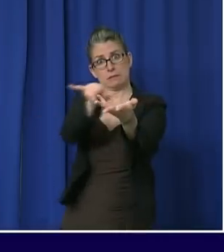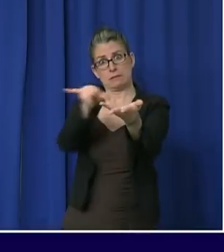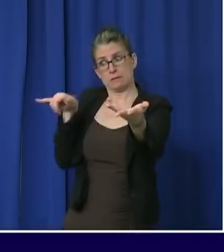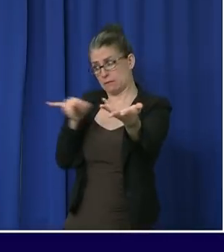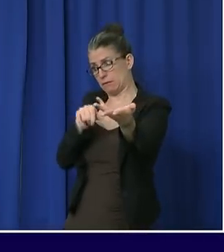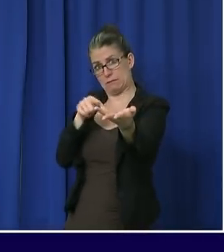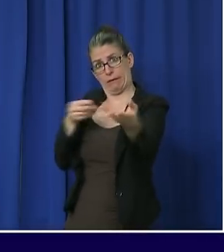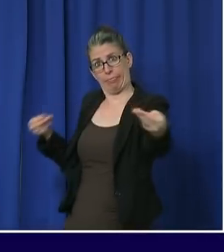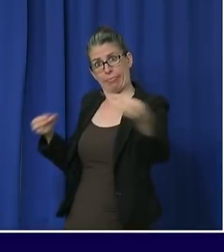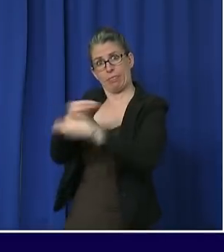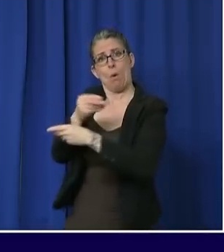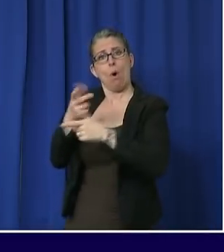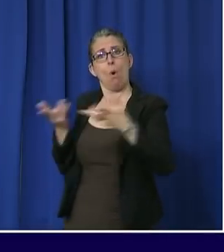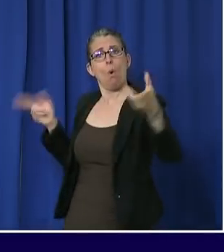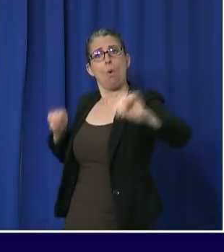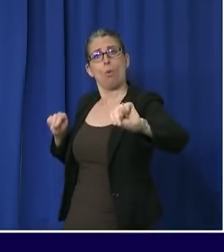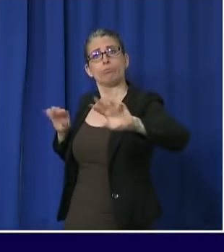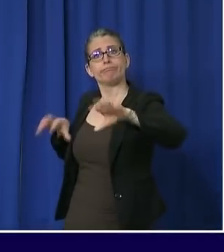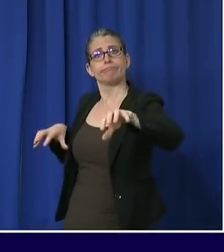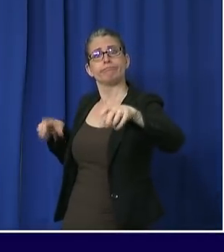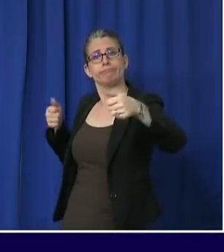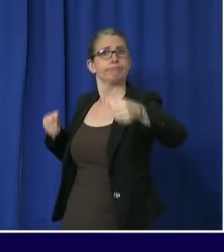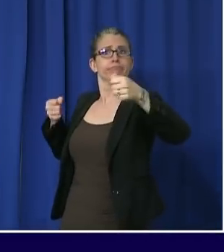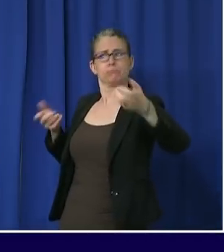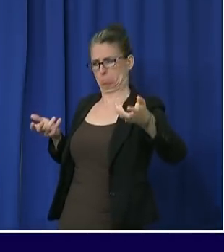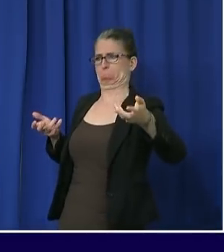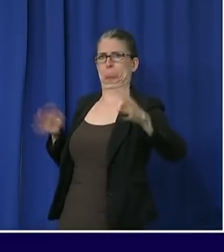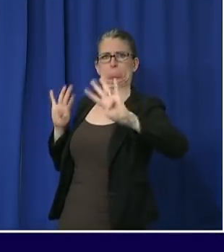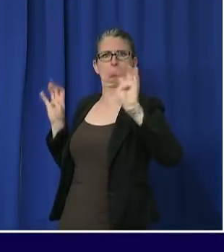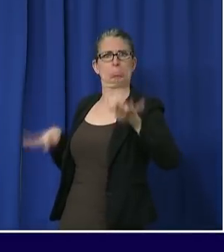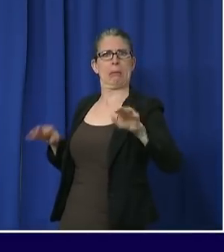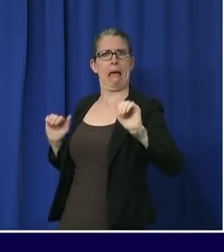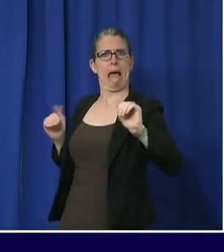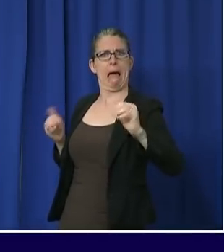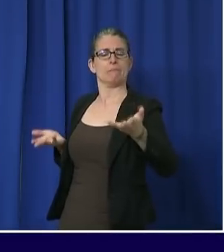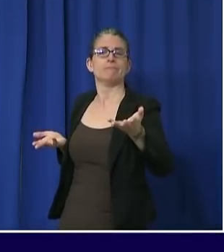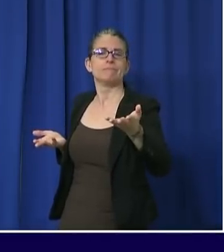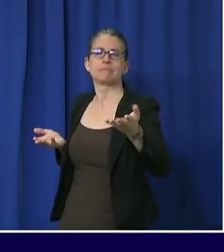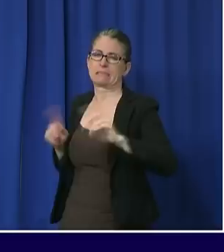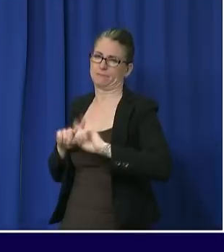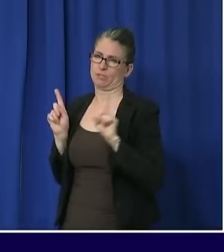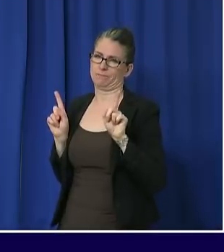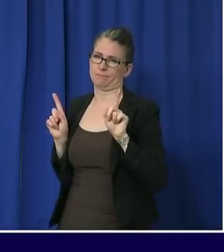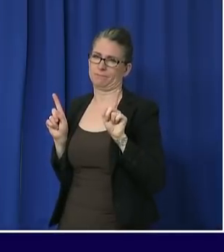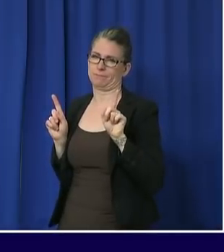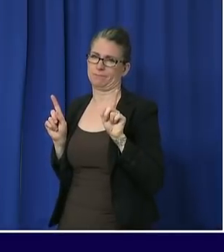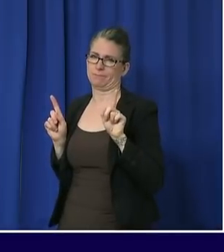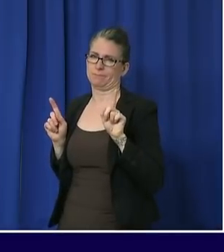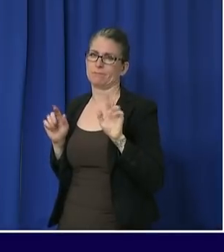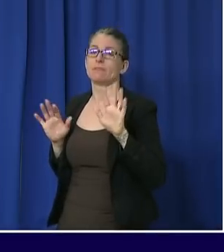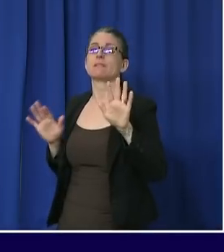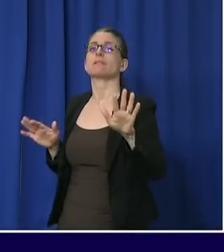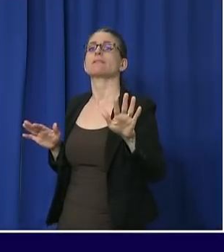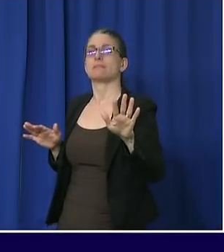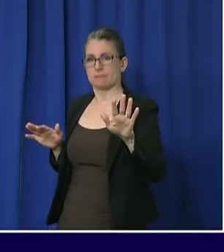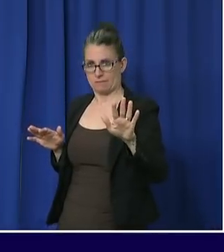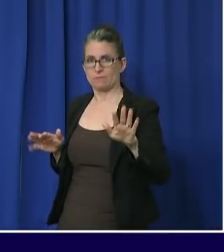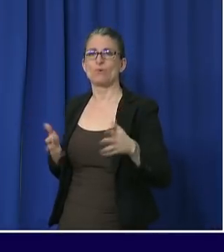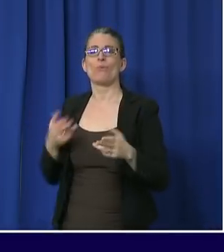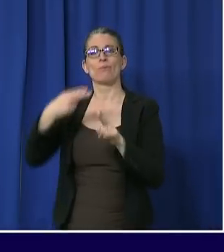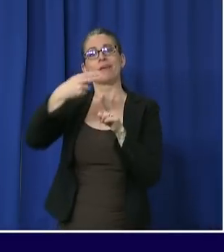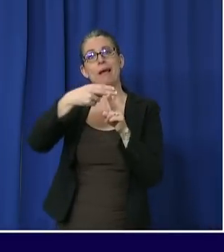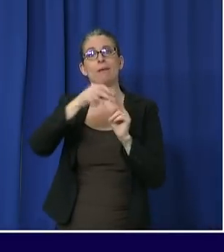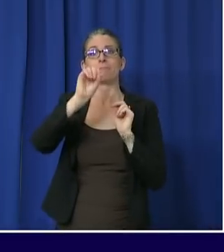outbreaks they may not appear on our list because they may be subsumed as part of another outbreak. Does that answer your question?